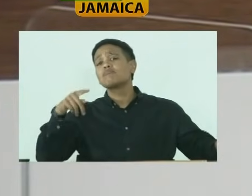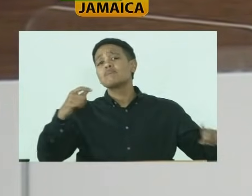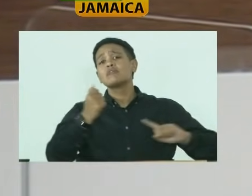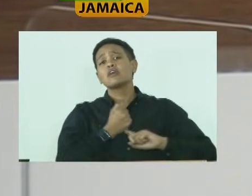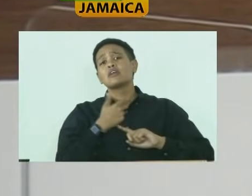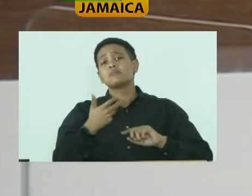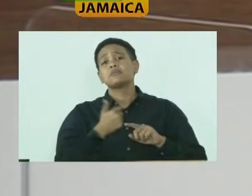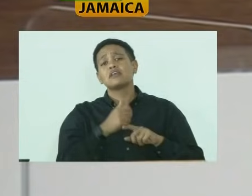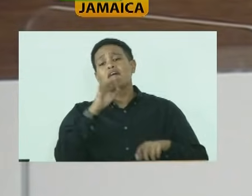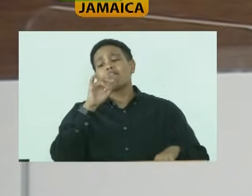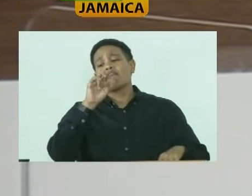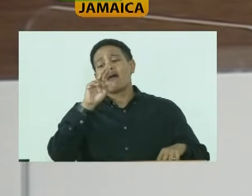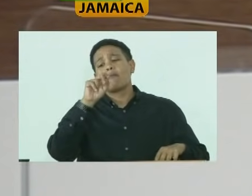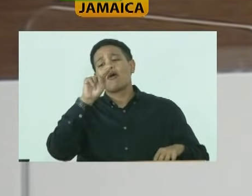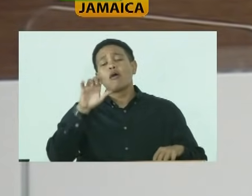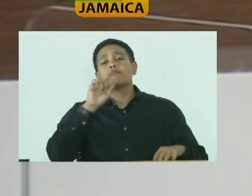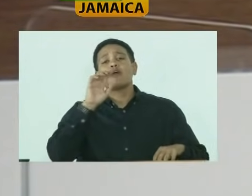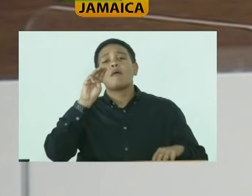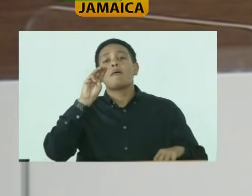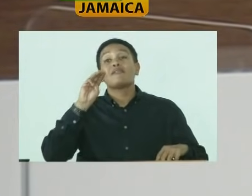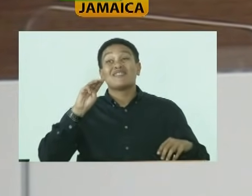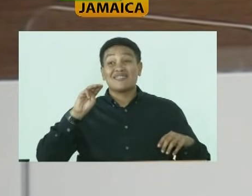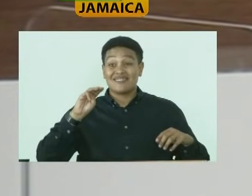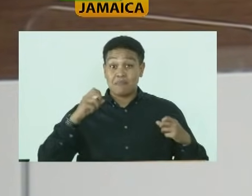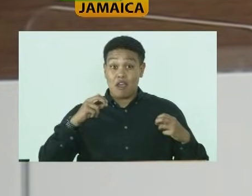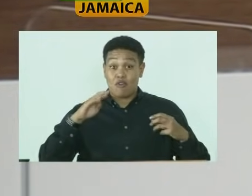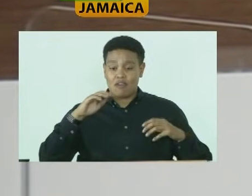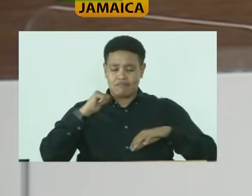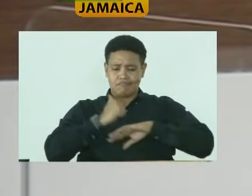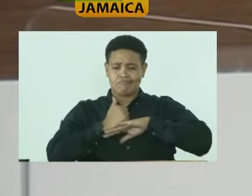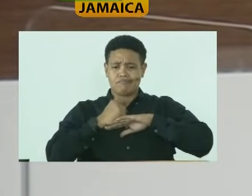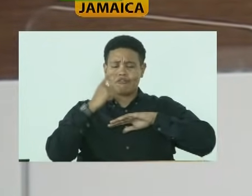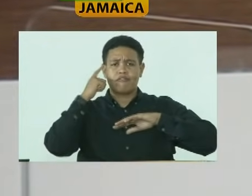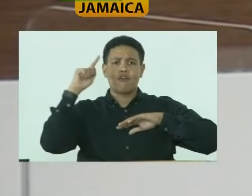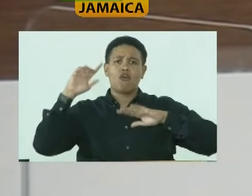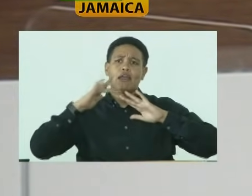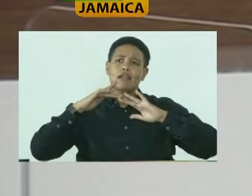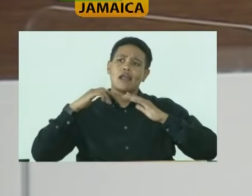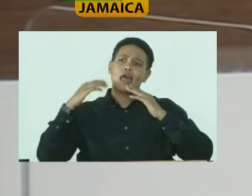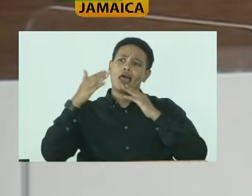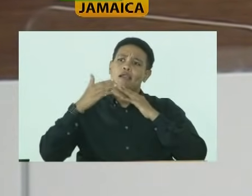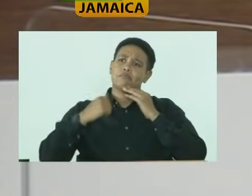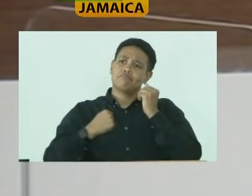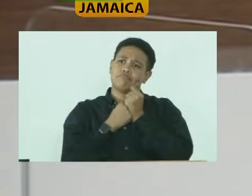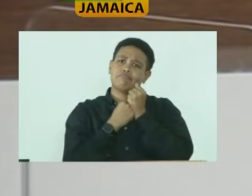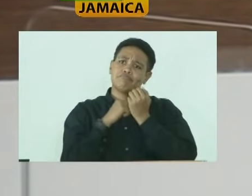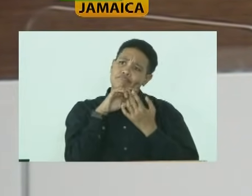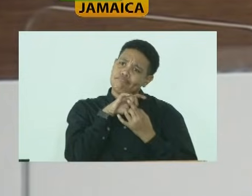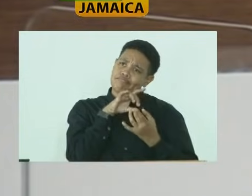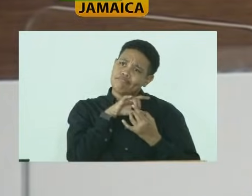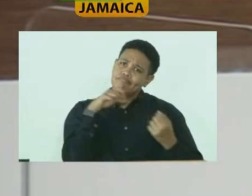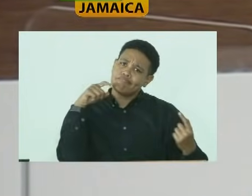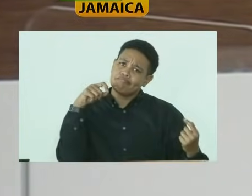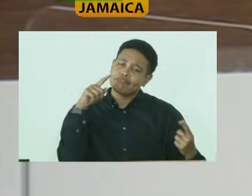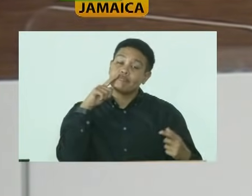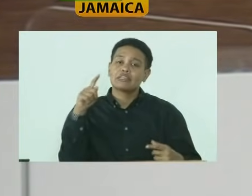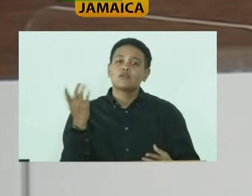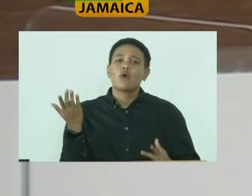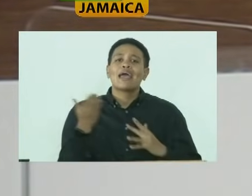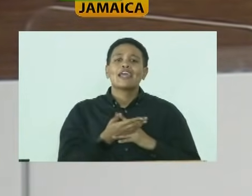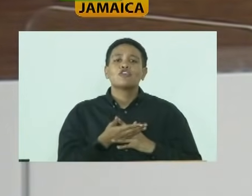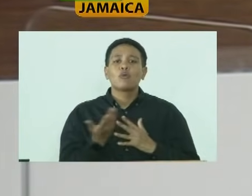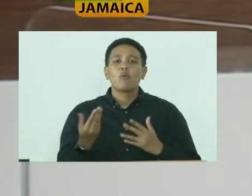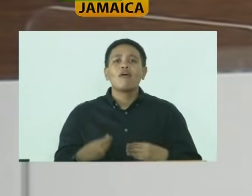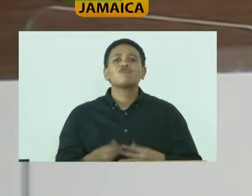of the fiber optic and microwave backbone is a disruption to the international supply chain because of the COVID-19